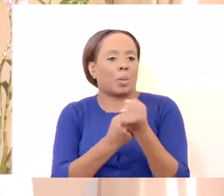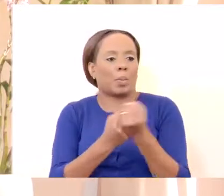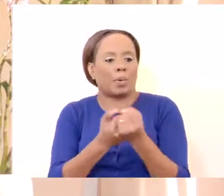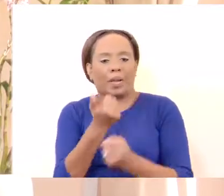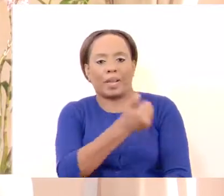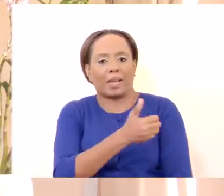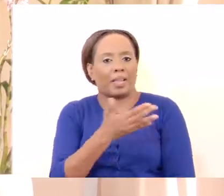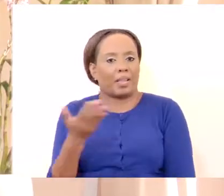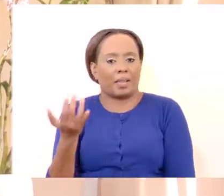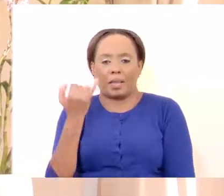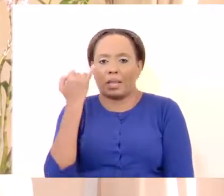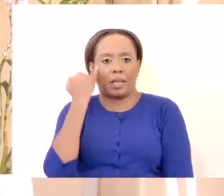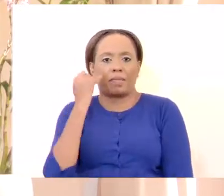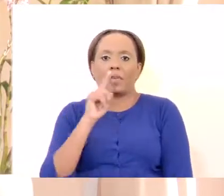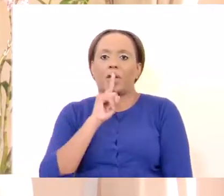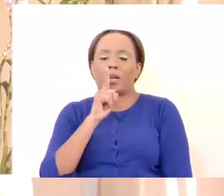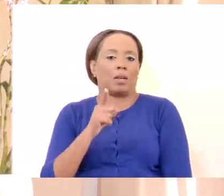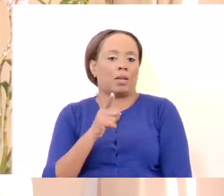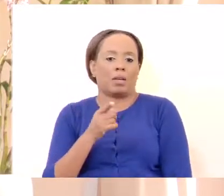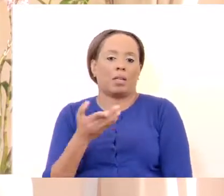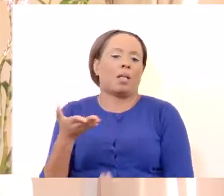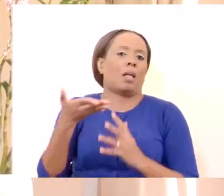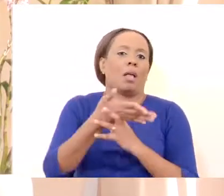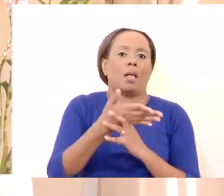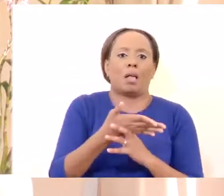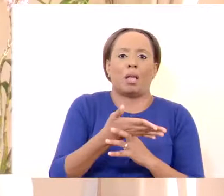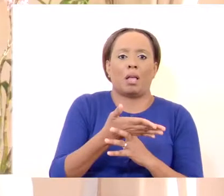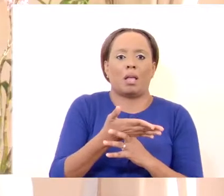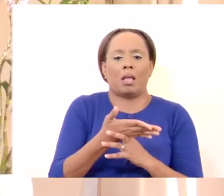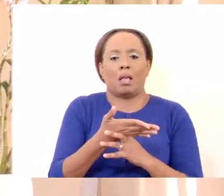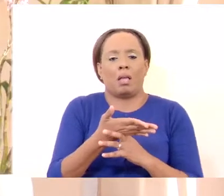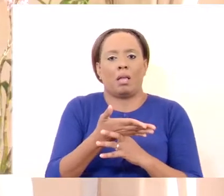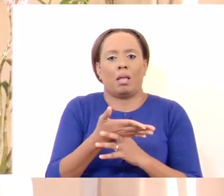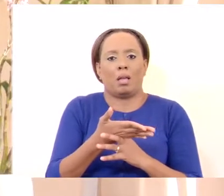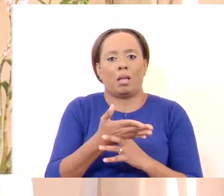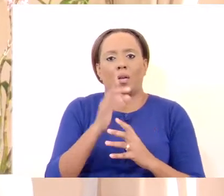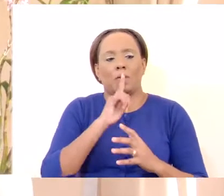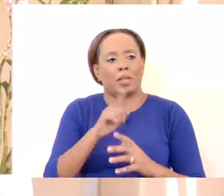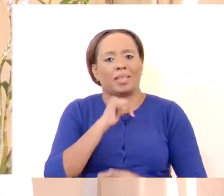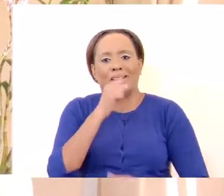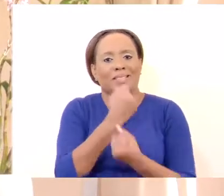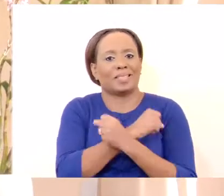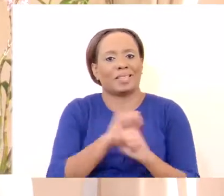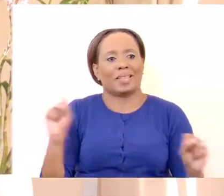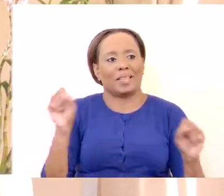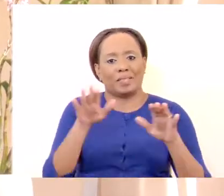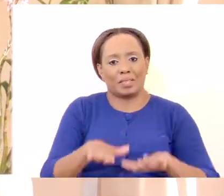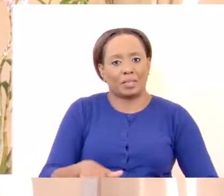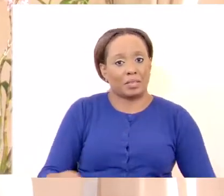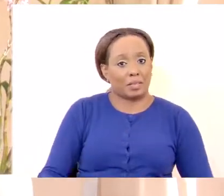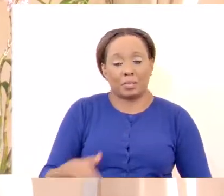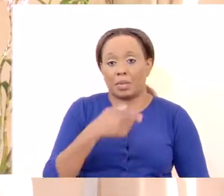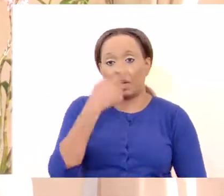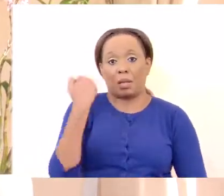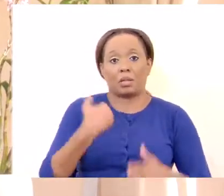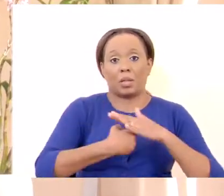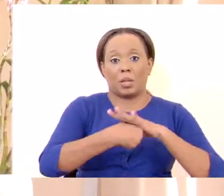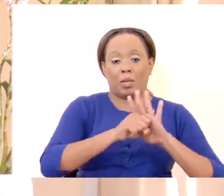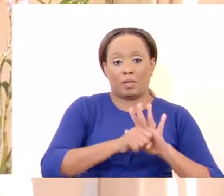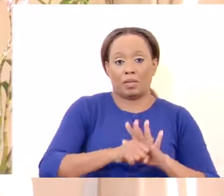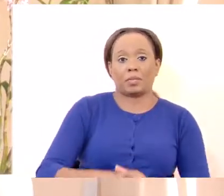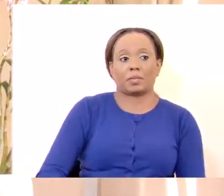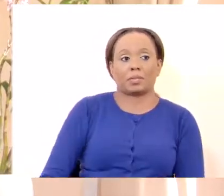if it is going to be in an environment that we consider to be unsafe as a result of COVID-19. But